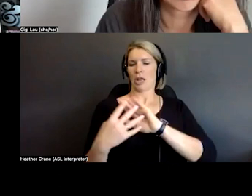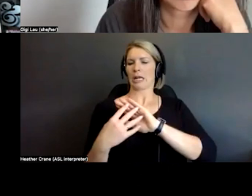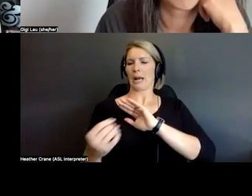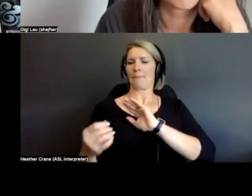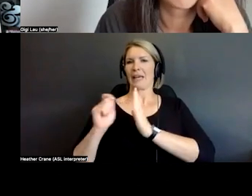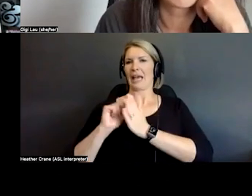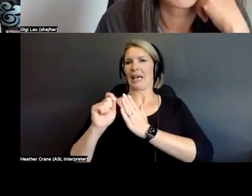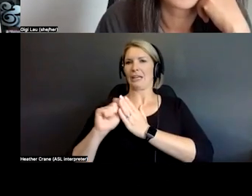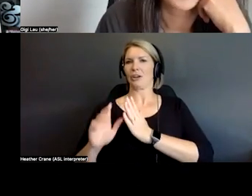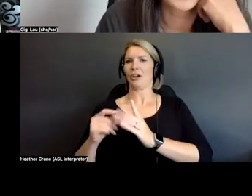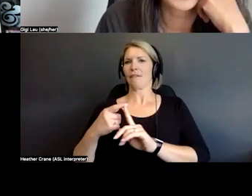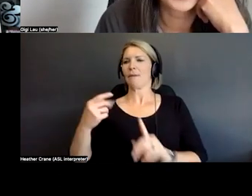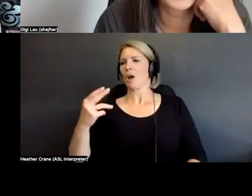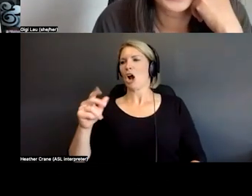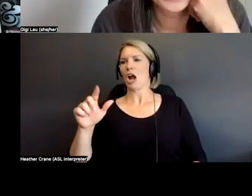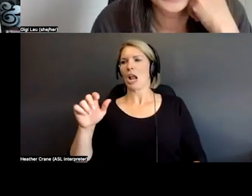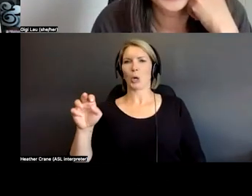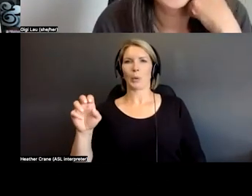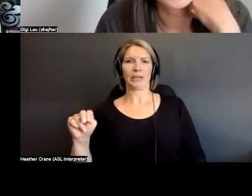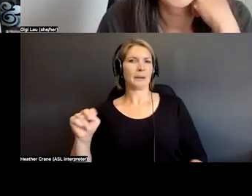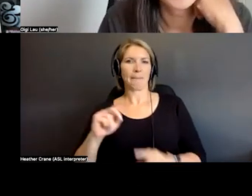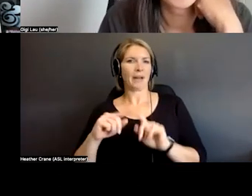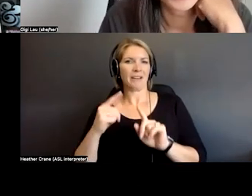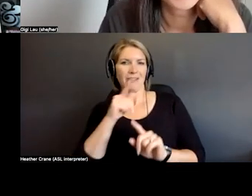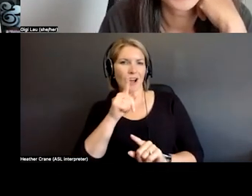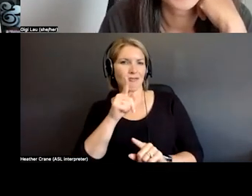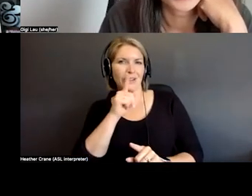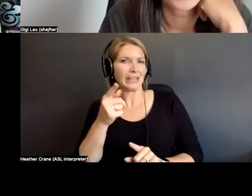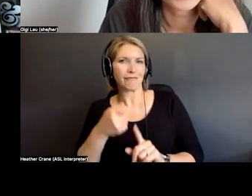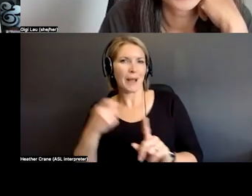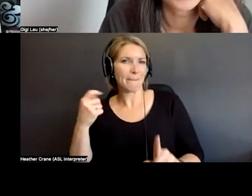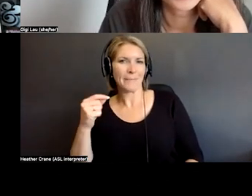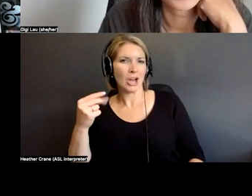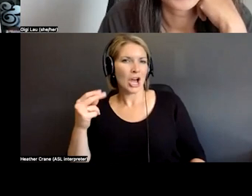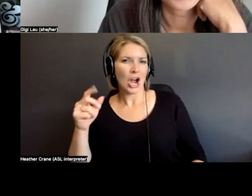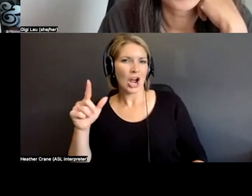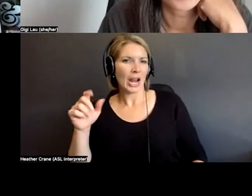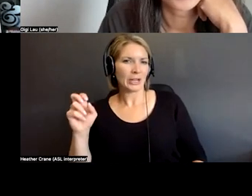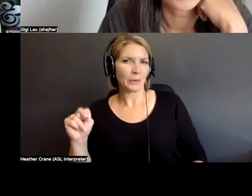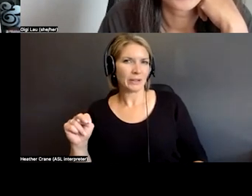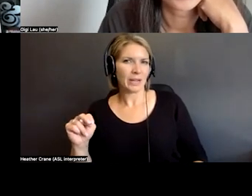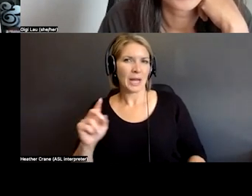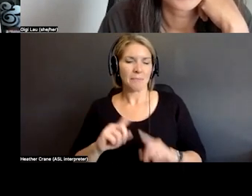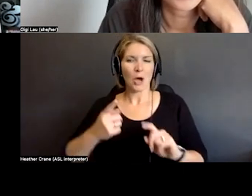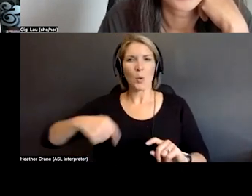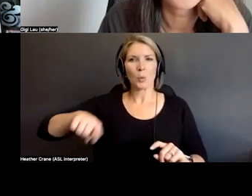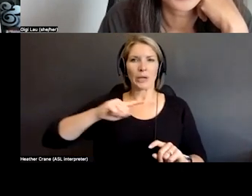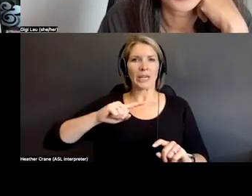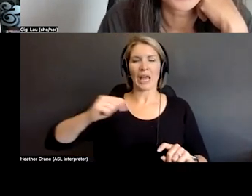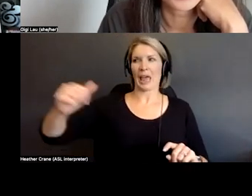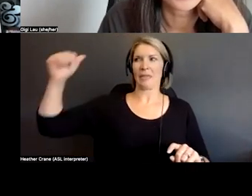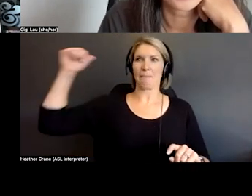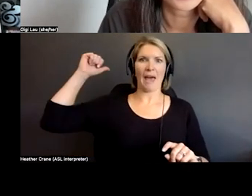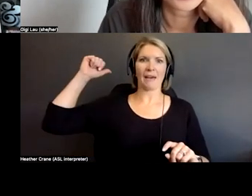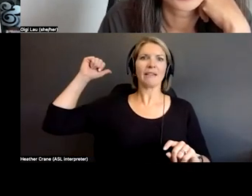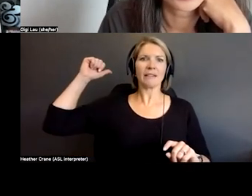though it's not Harlequin. So we went full blown bodice ripping romance on the back of